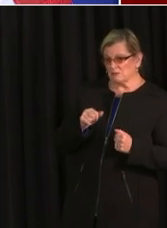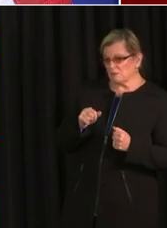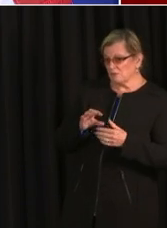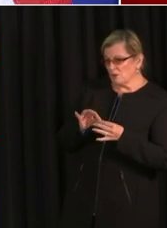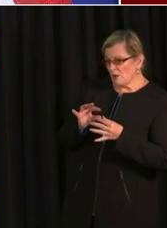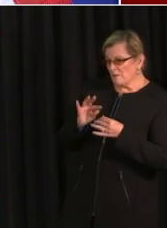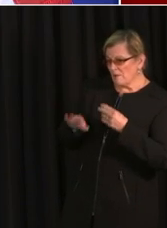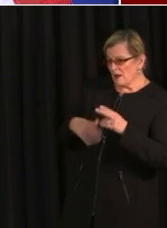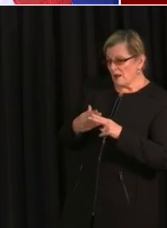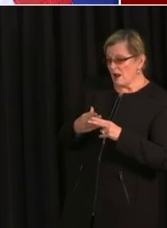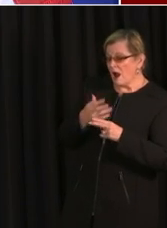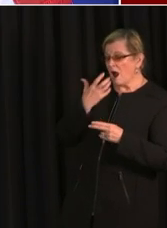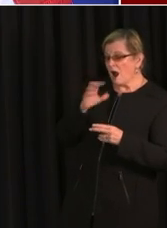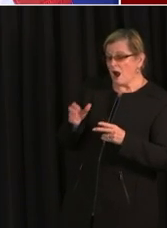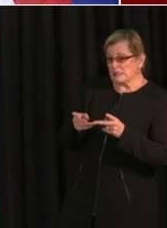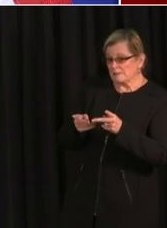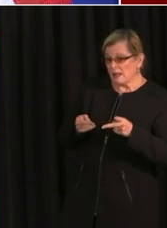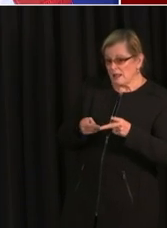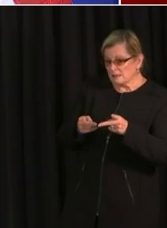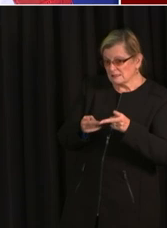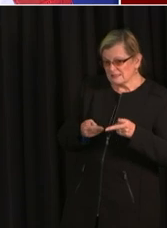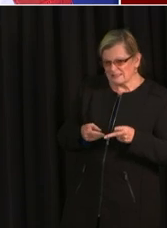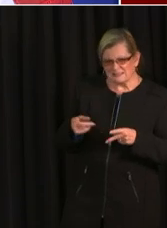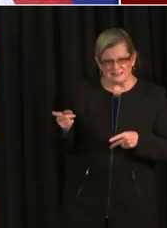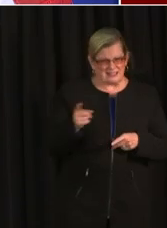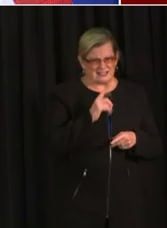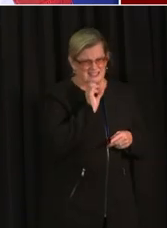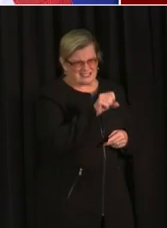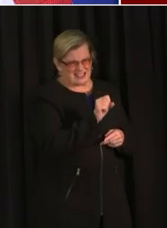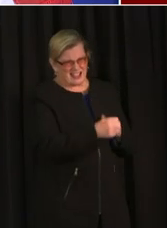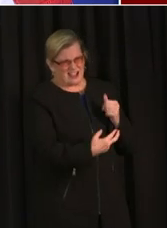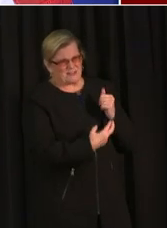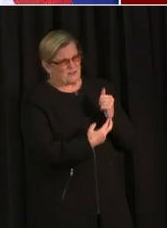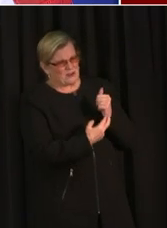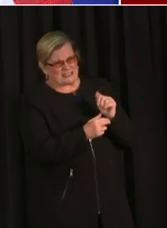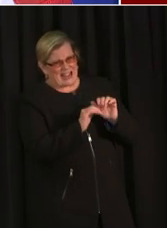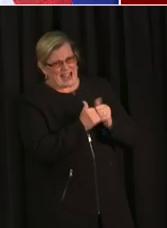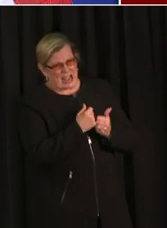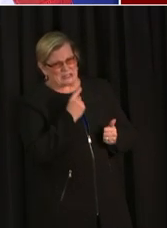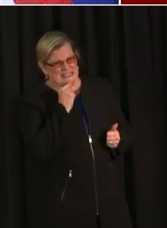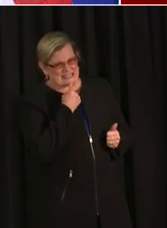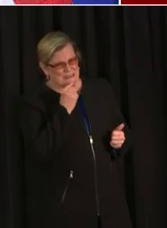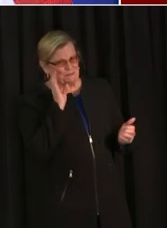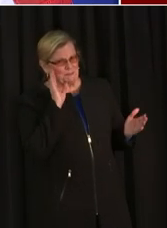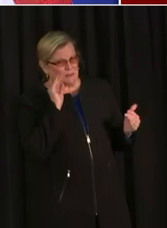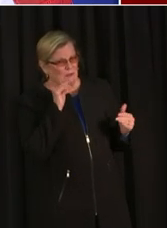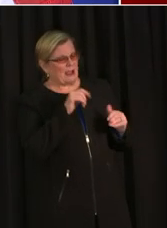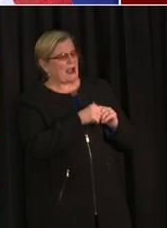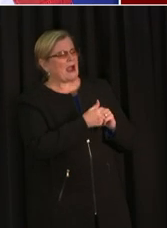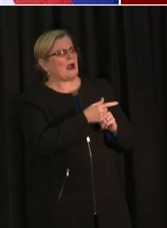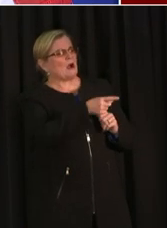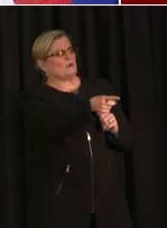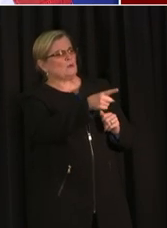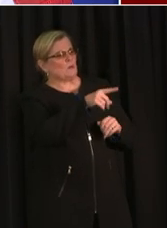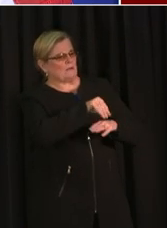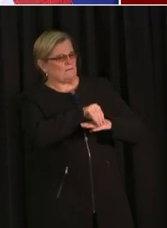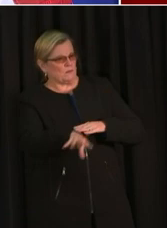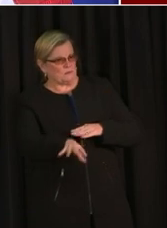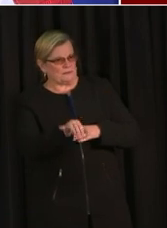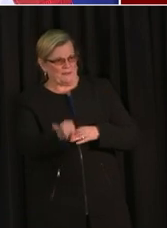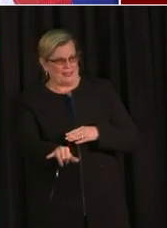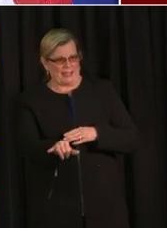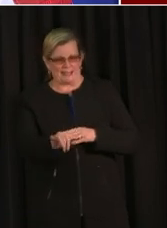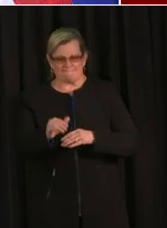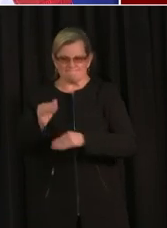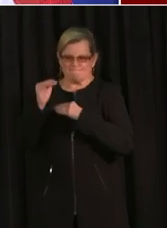the hot spots now? How seriously should people expect this to be enforced? How will it be enforced? People